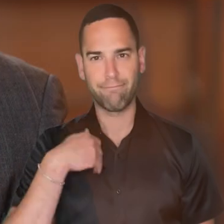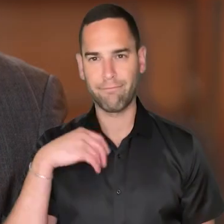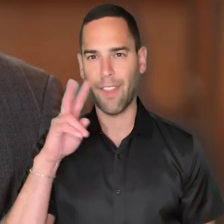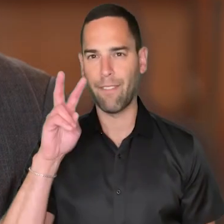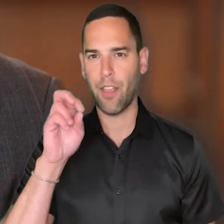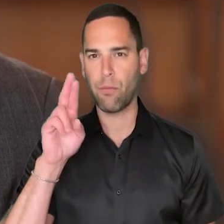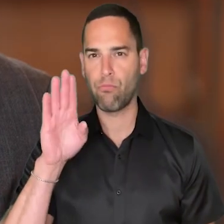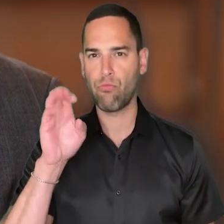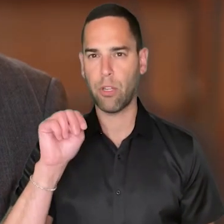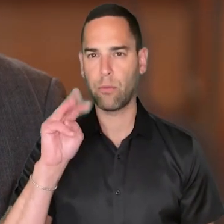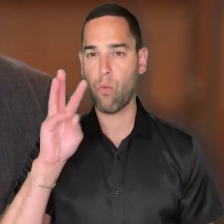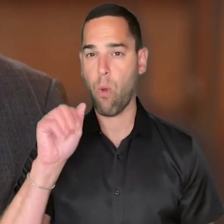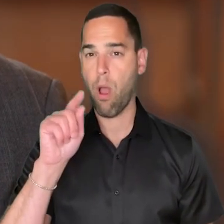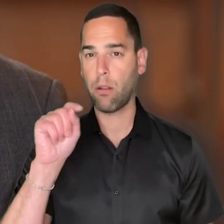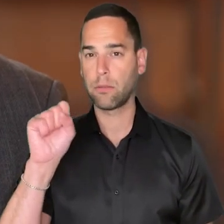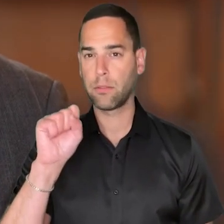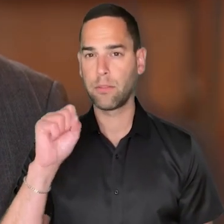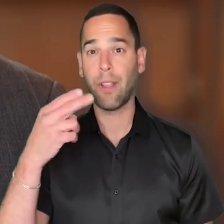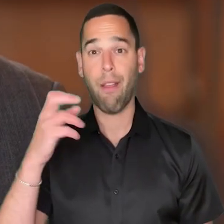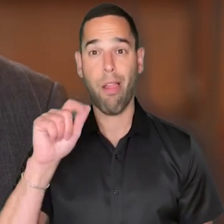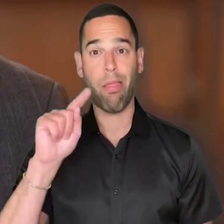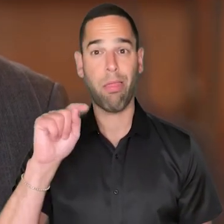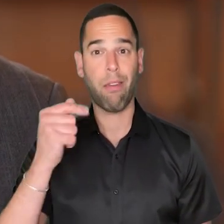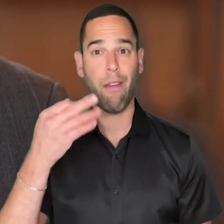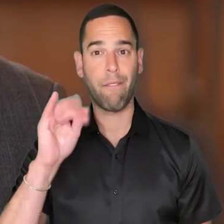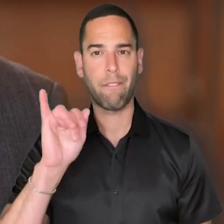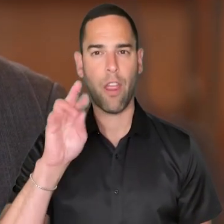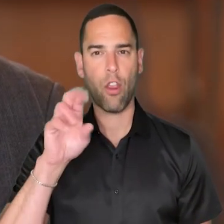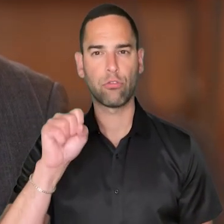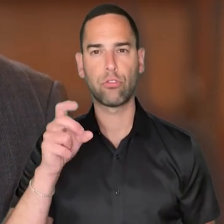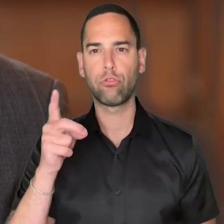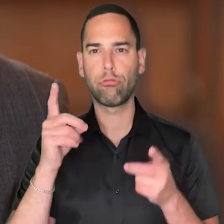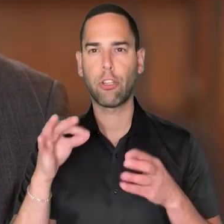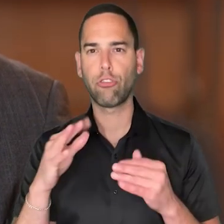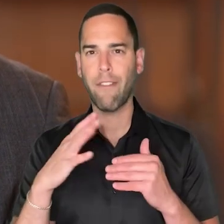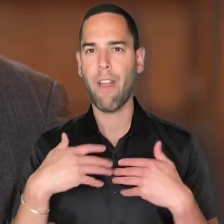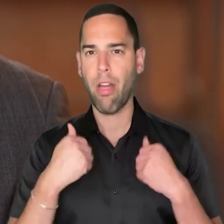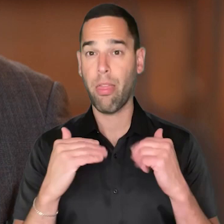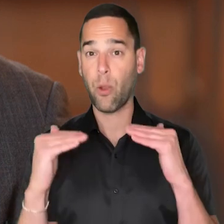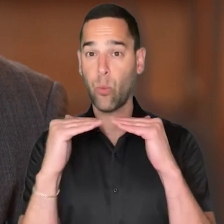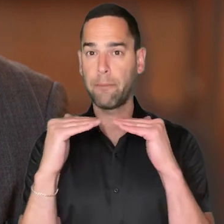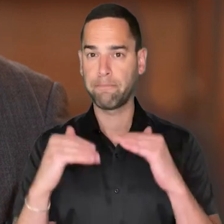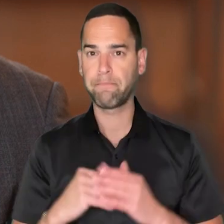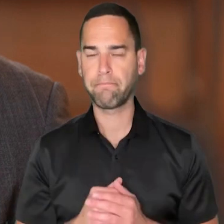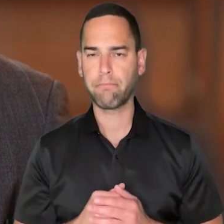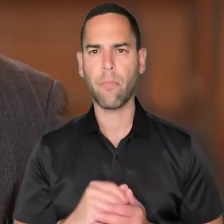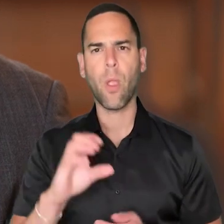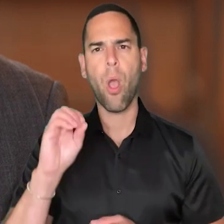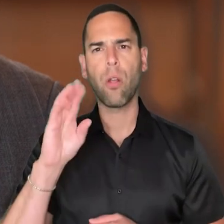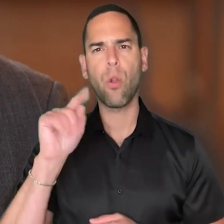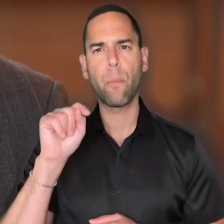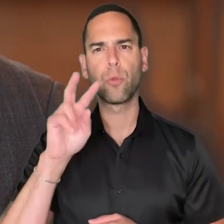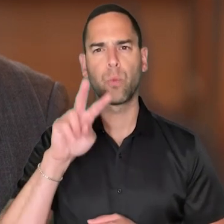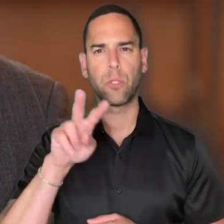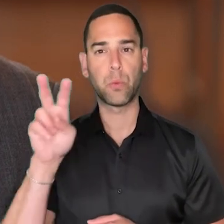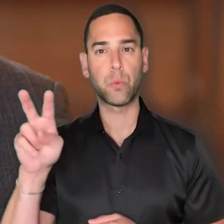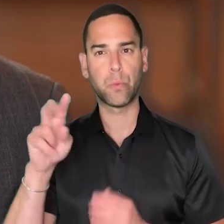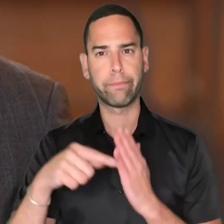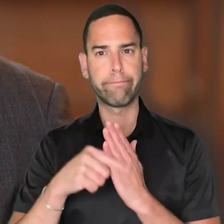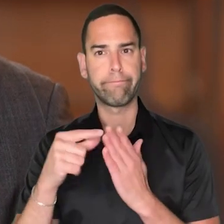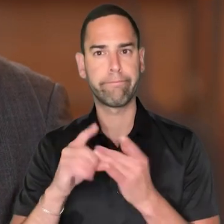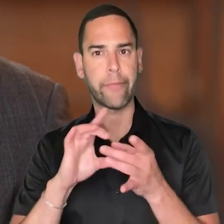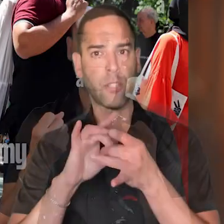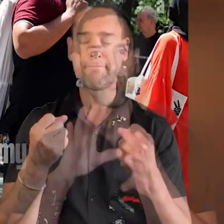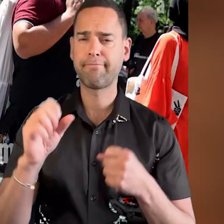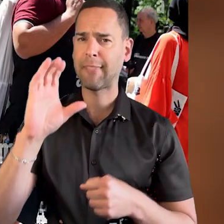Hello, I'm Vabren Watts, Health Affairs Director of Health Equity. The October 22 issue focuses on